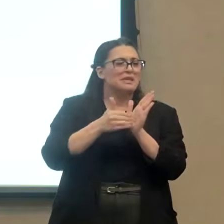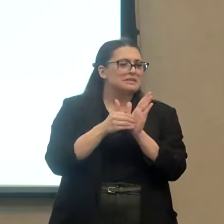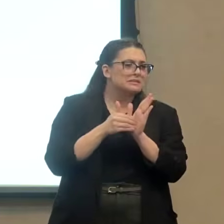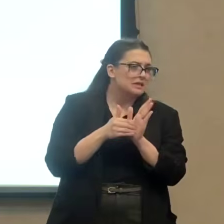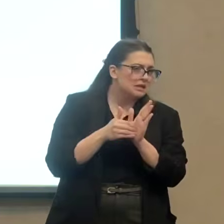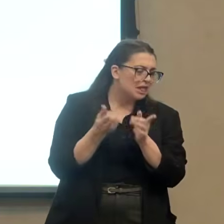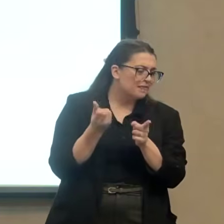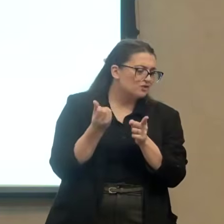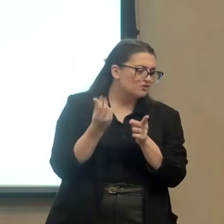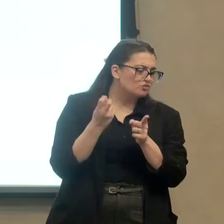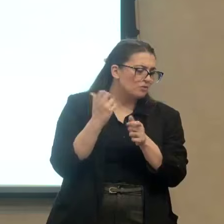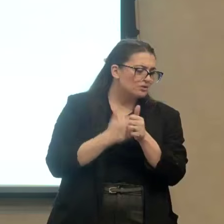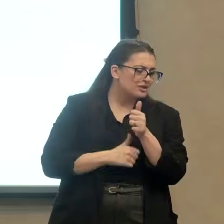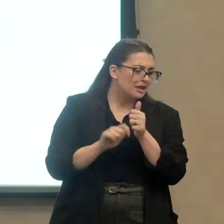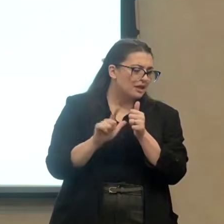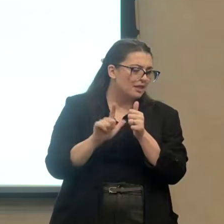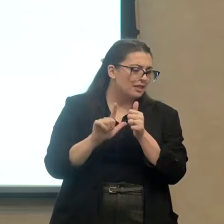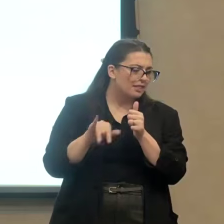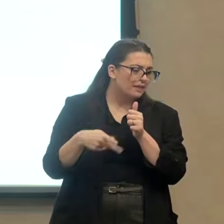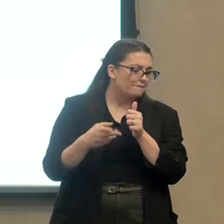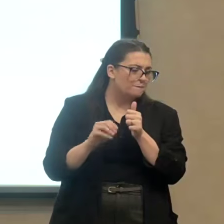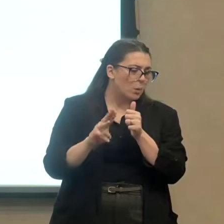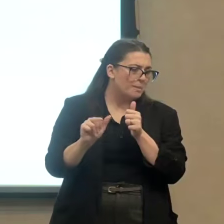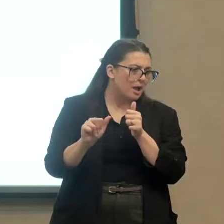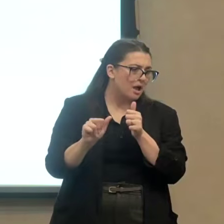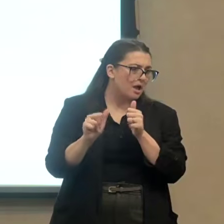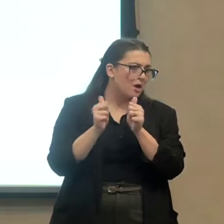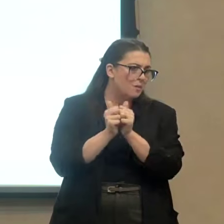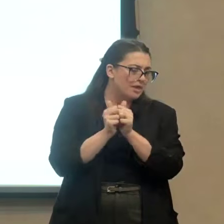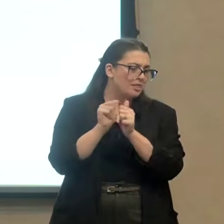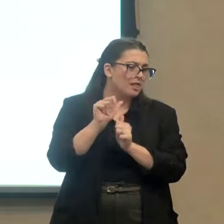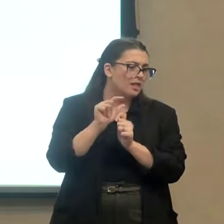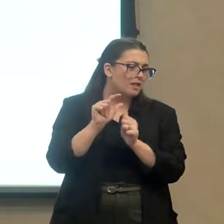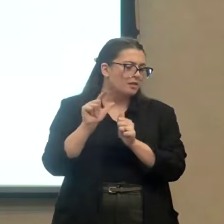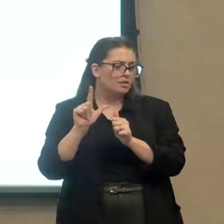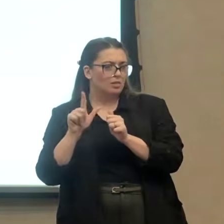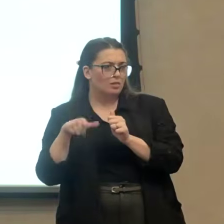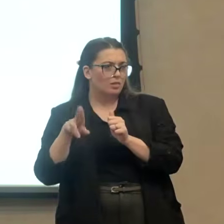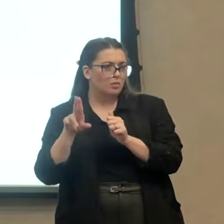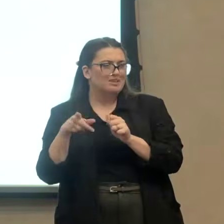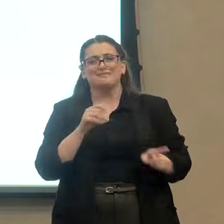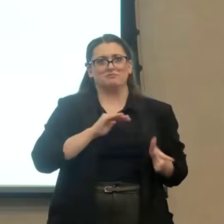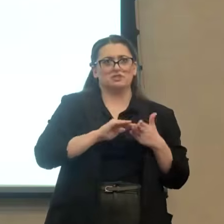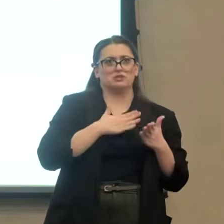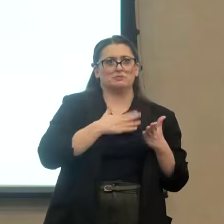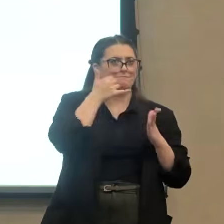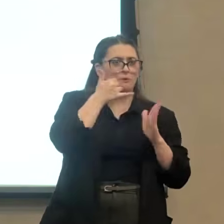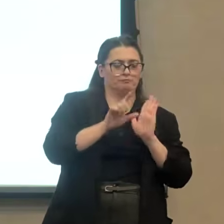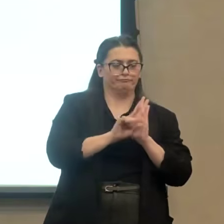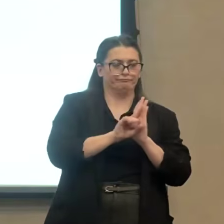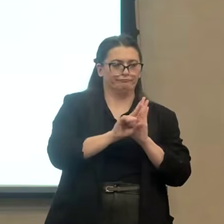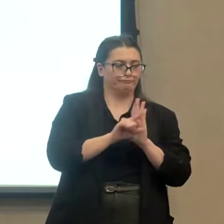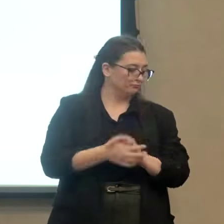the 12% for lymphoma for those with lupus and... excuse me.